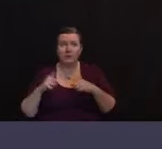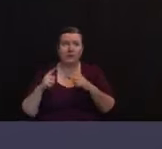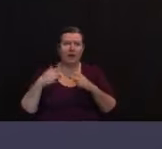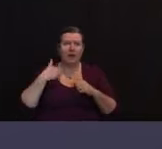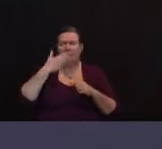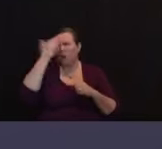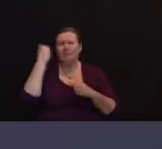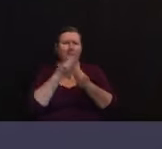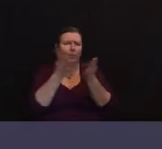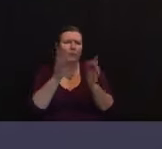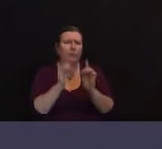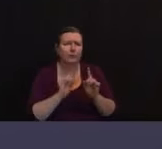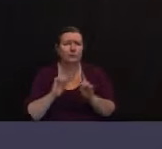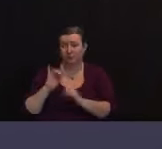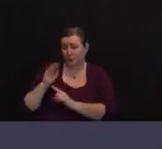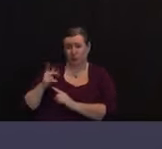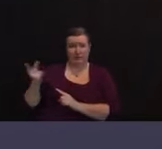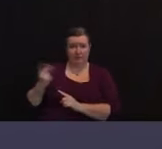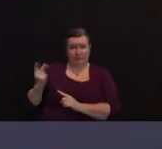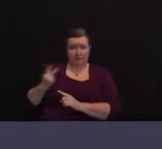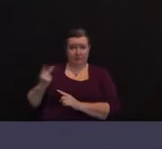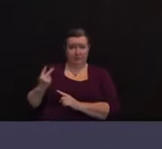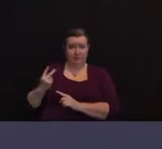looked at our note today. We not only have